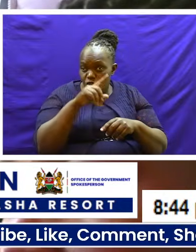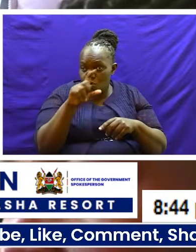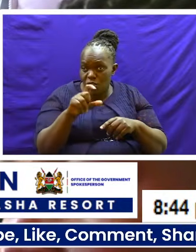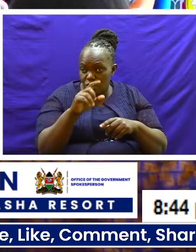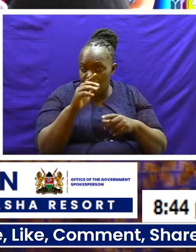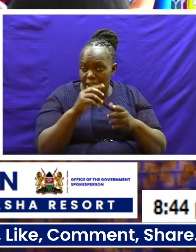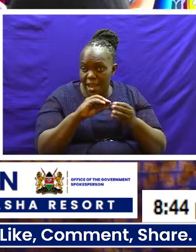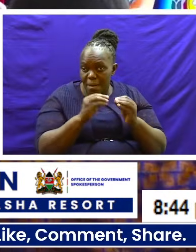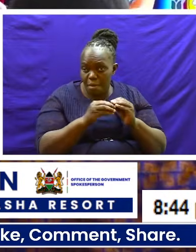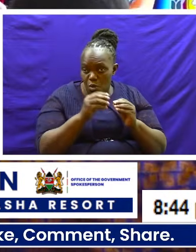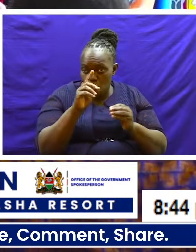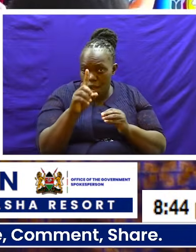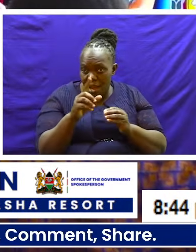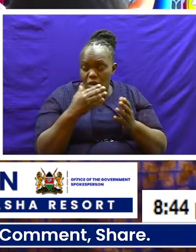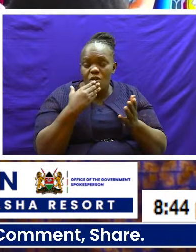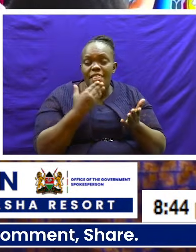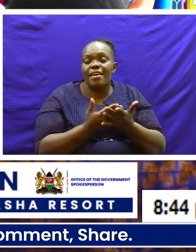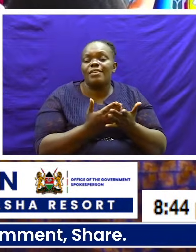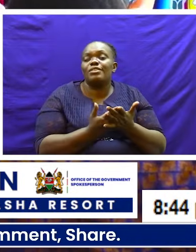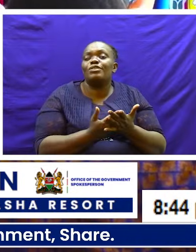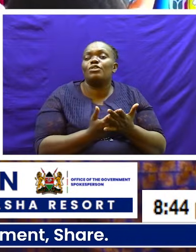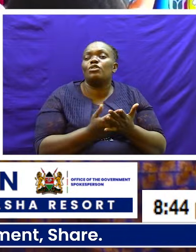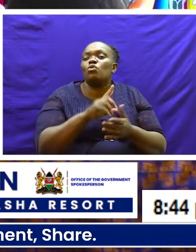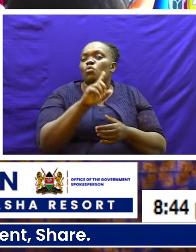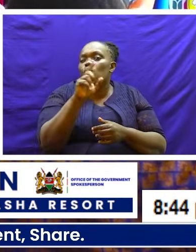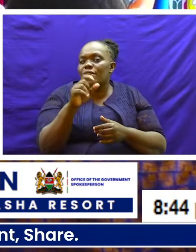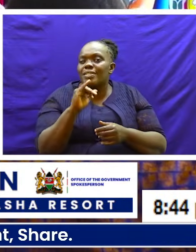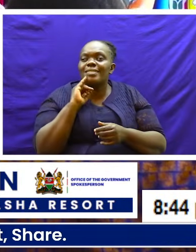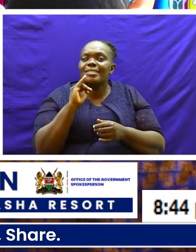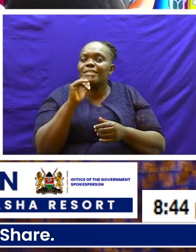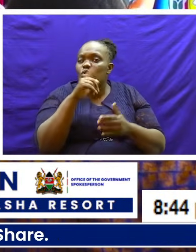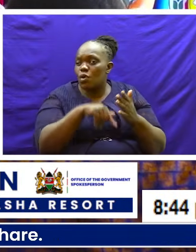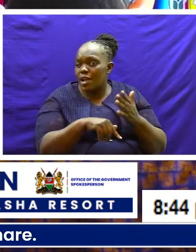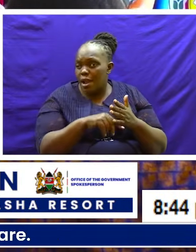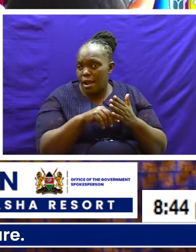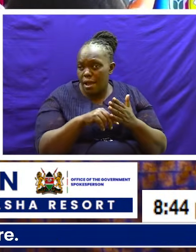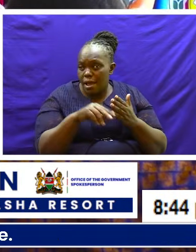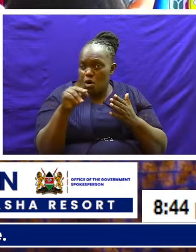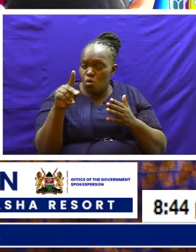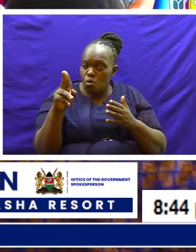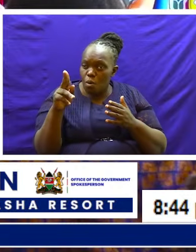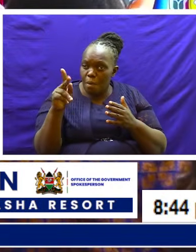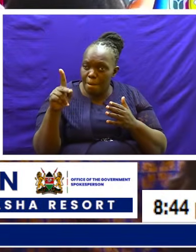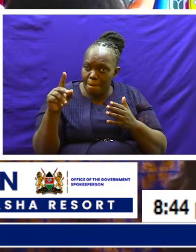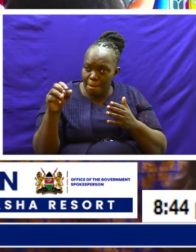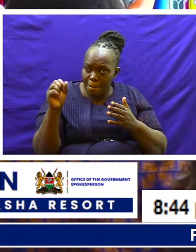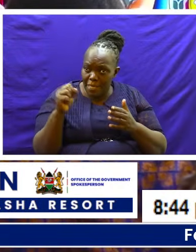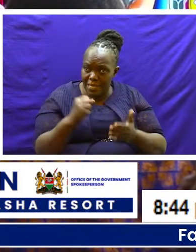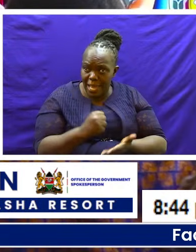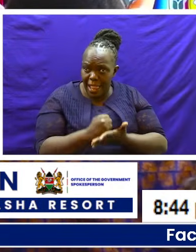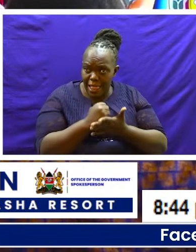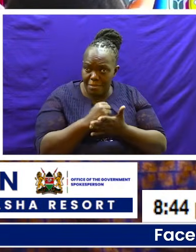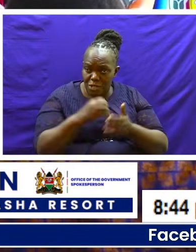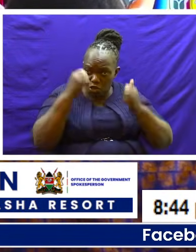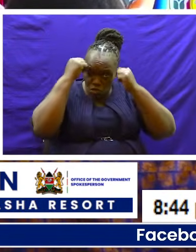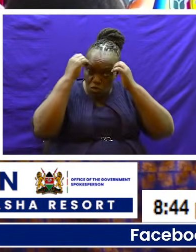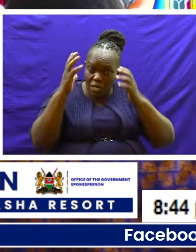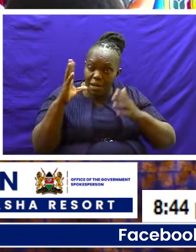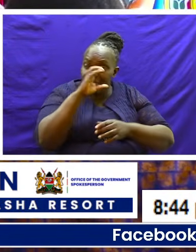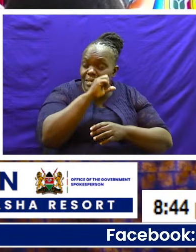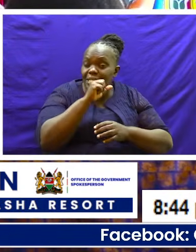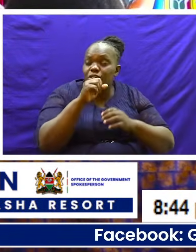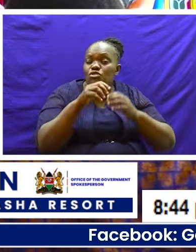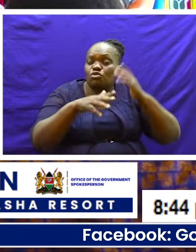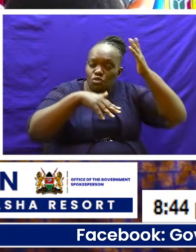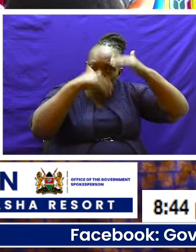one. Okay, thank you. My question is, how can KUCCPS help students who miss university